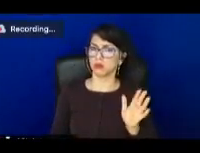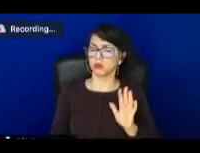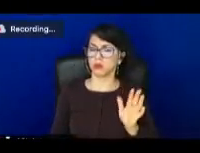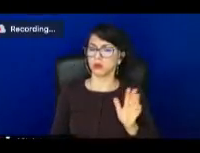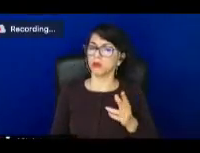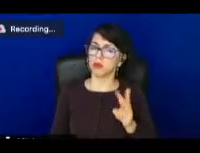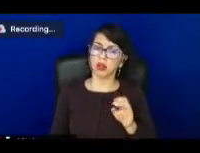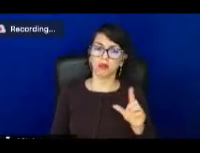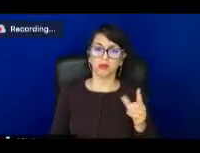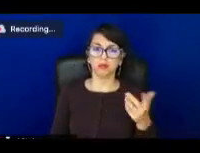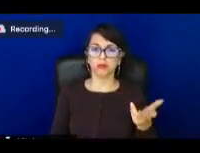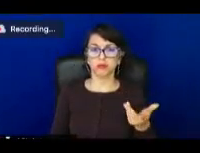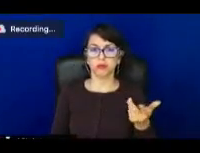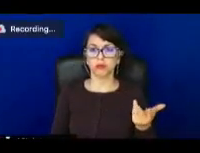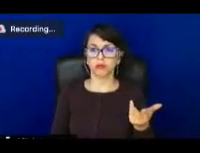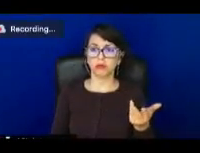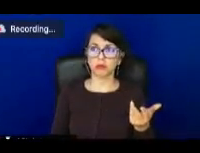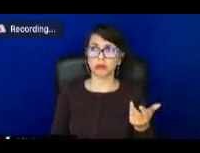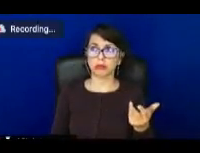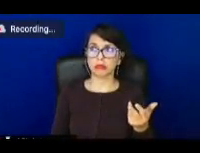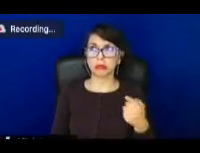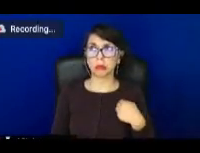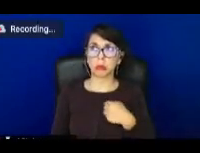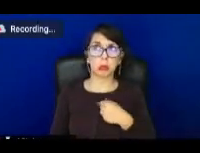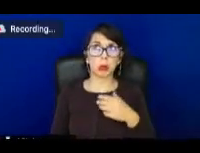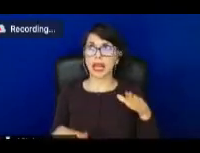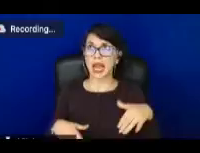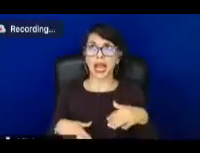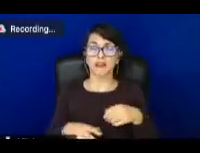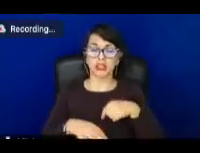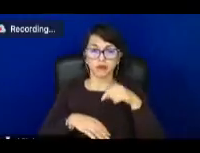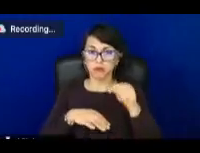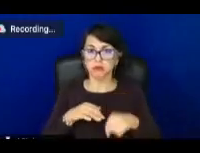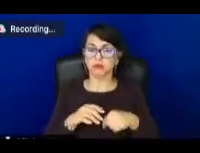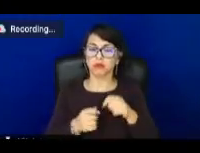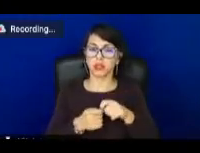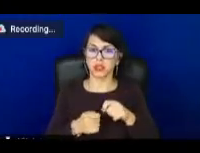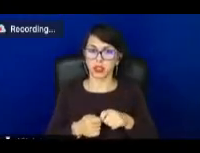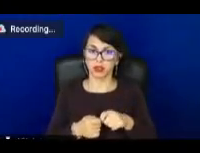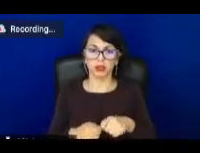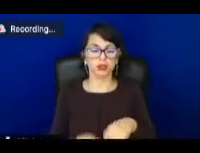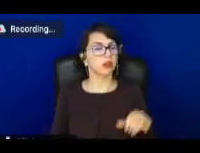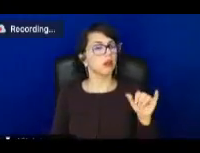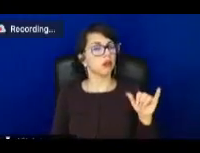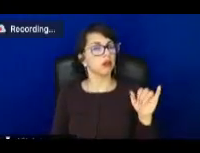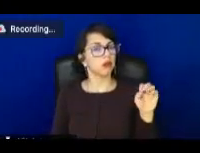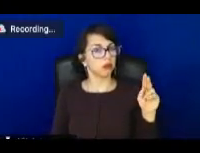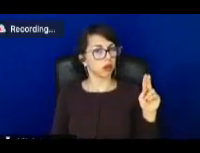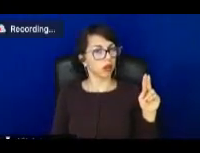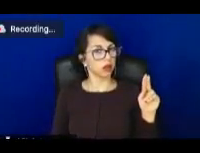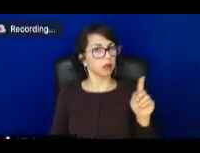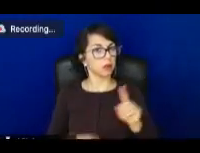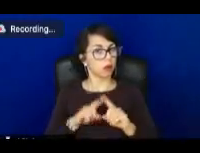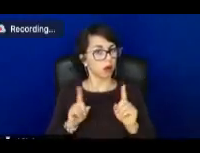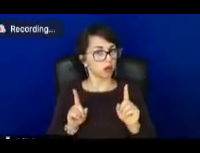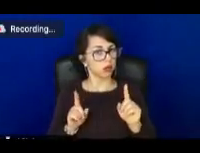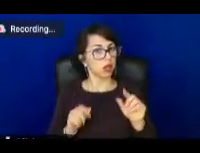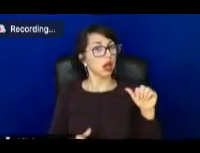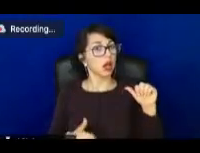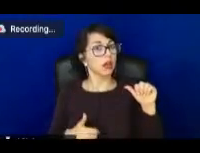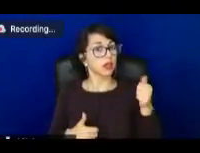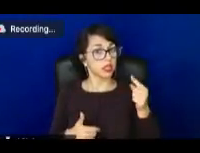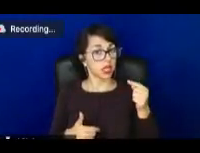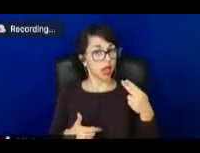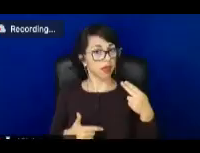well, we have not gone to the details of that. Oh, okay, And that's but the 10th, the 19th,